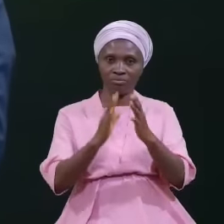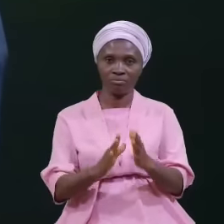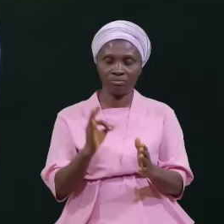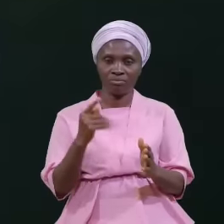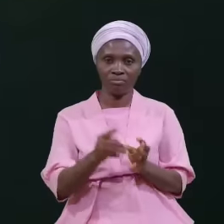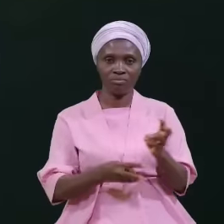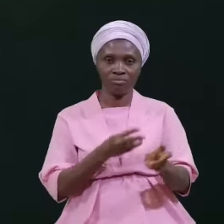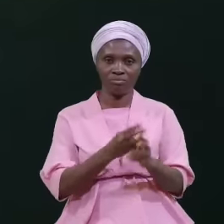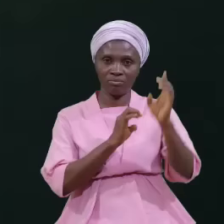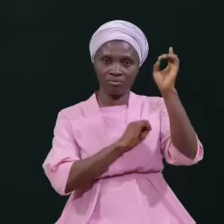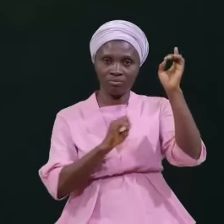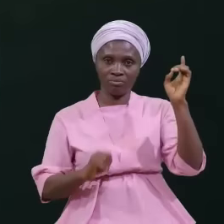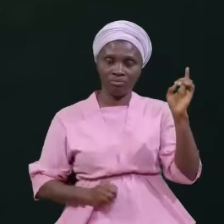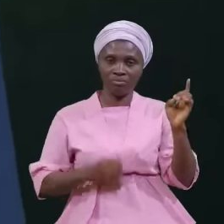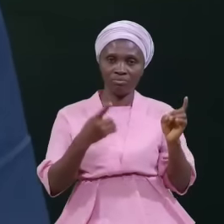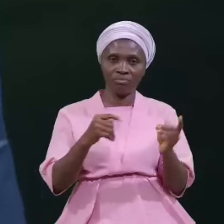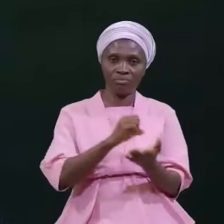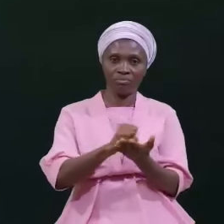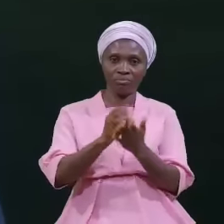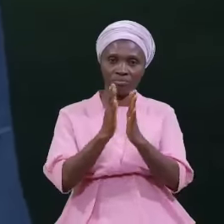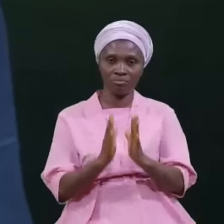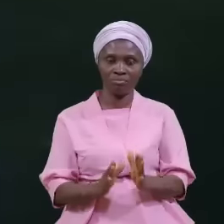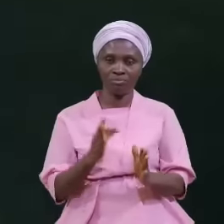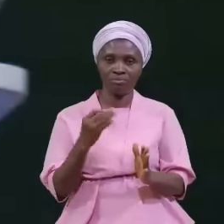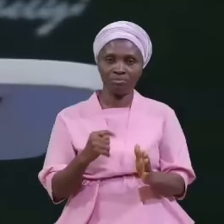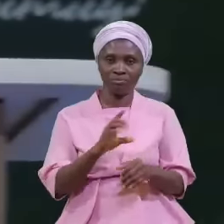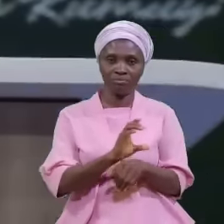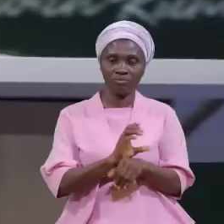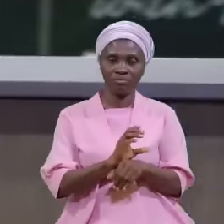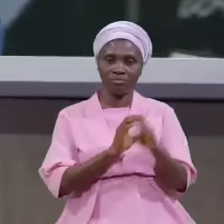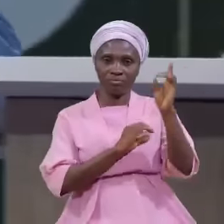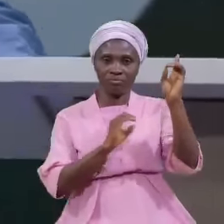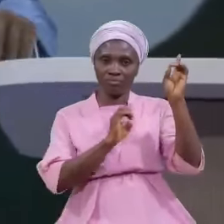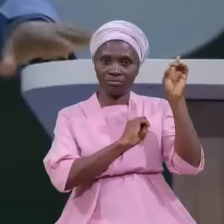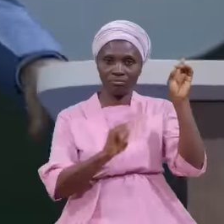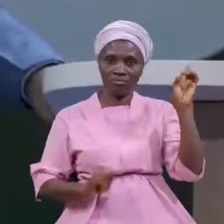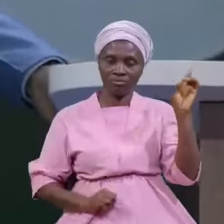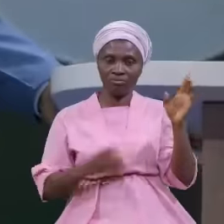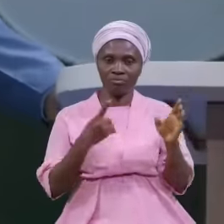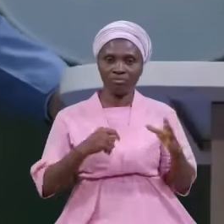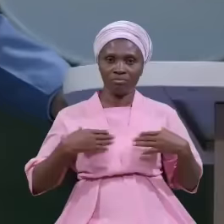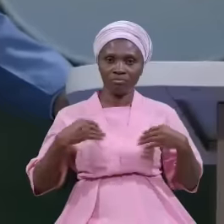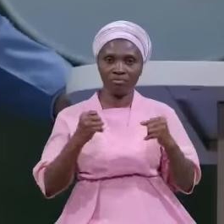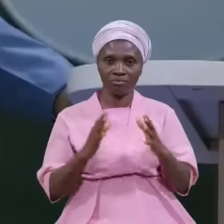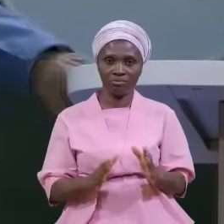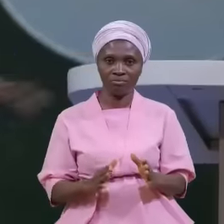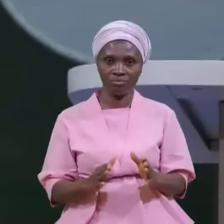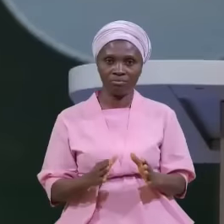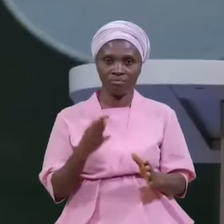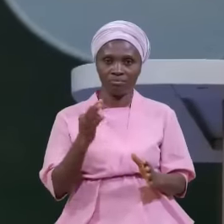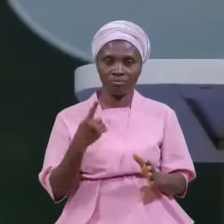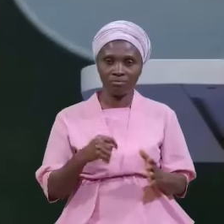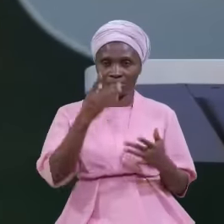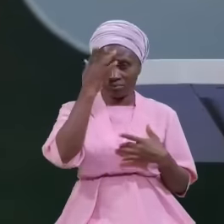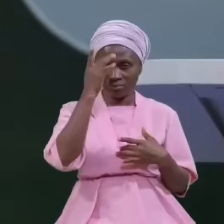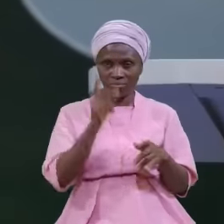the Sanctifier of the church, Emmanuel the Healer of the sick,